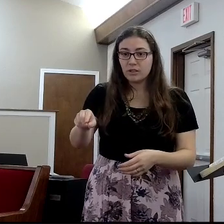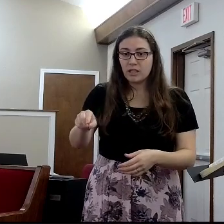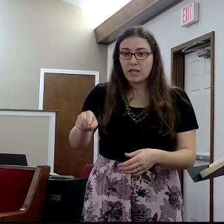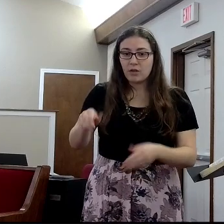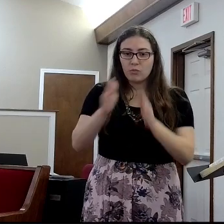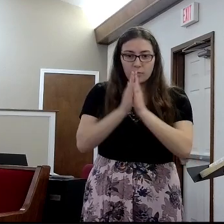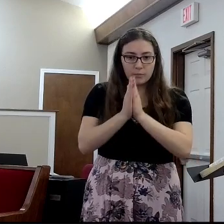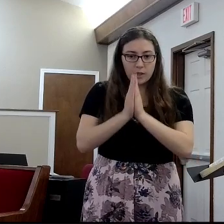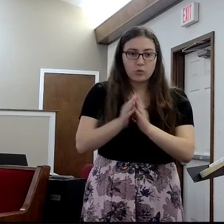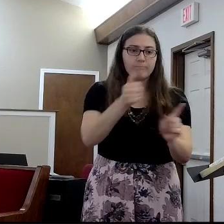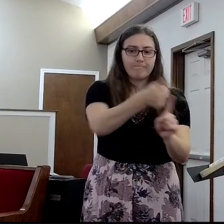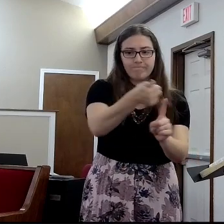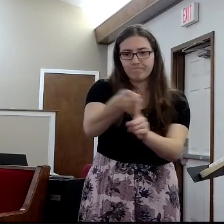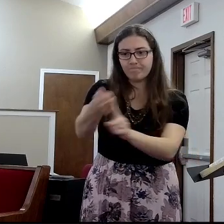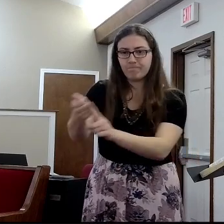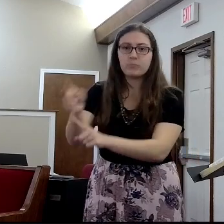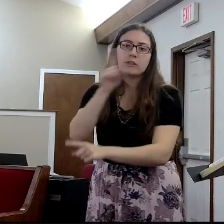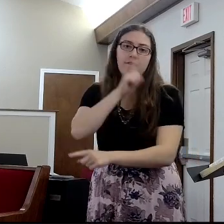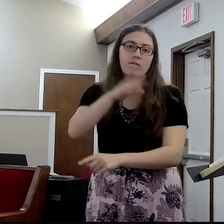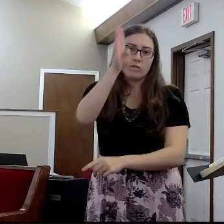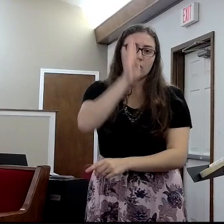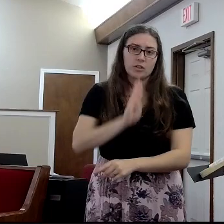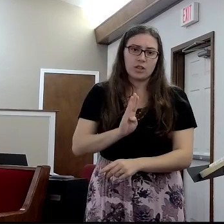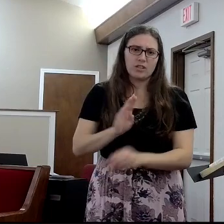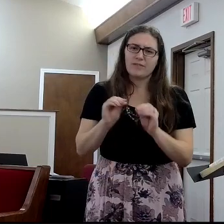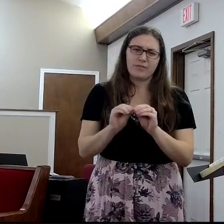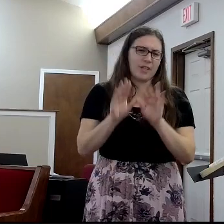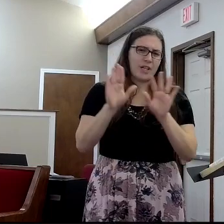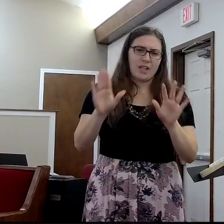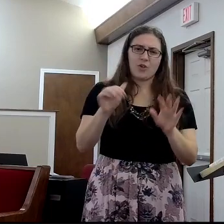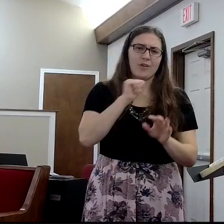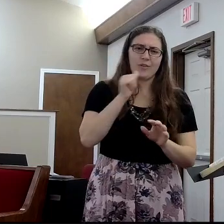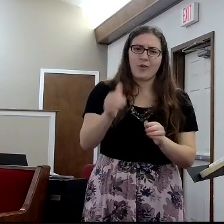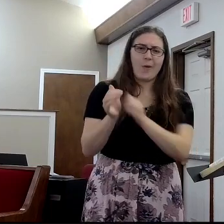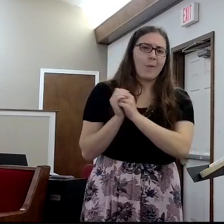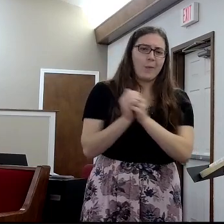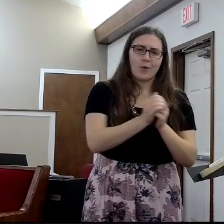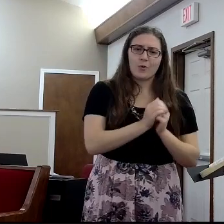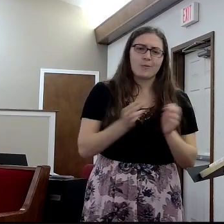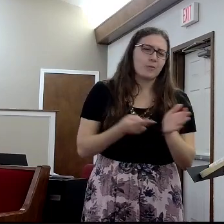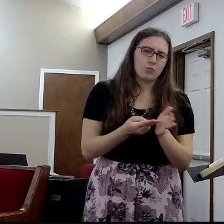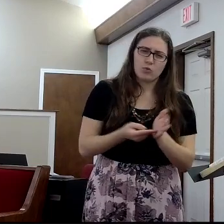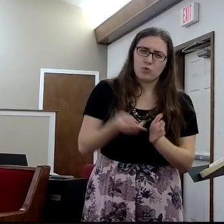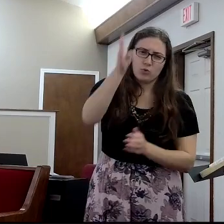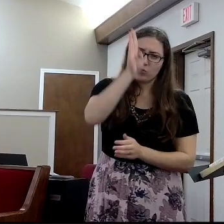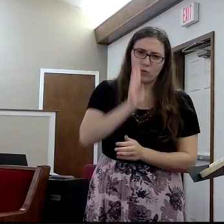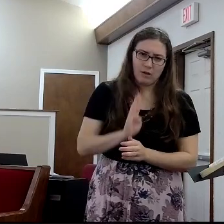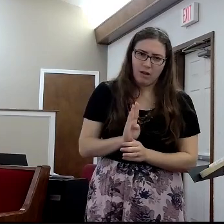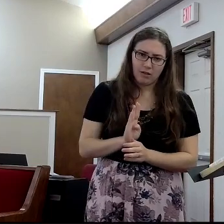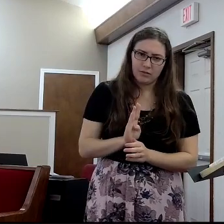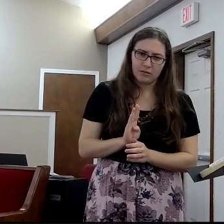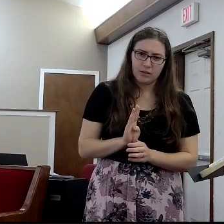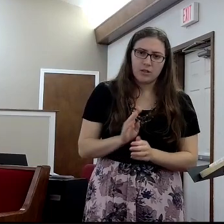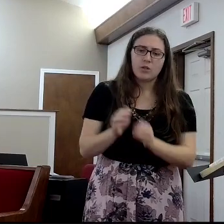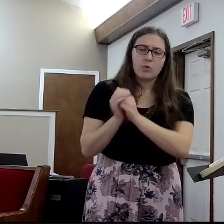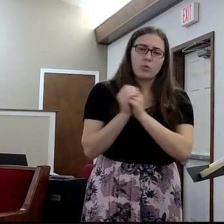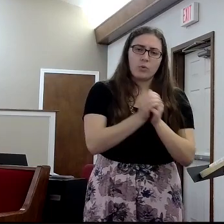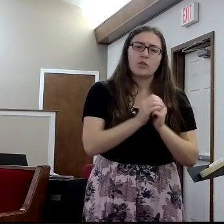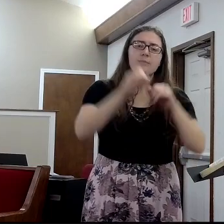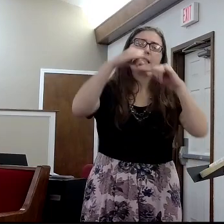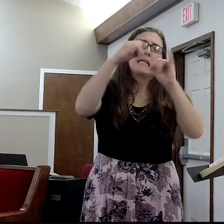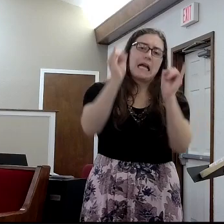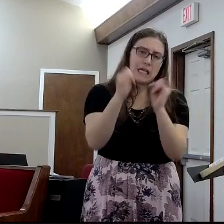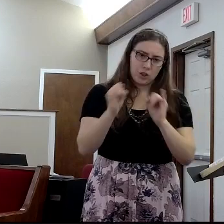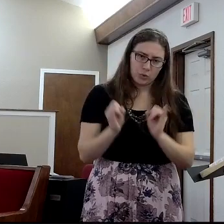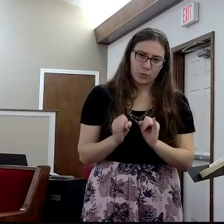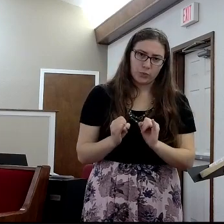interesting, too, that they're clearly pagans worshiping not God and their idols that they